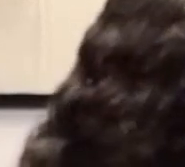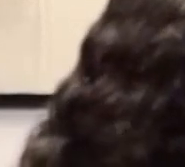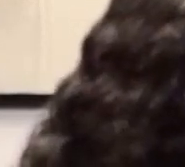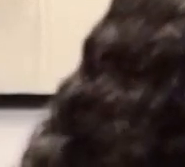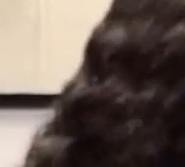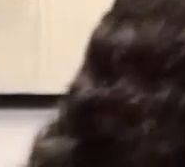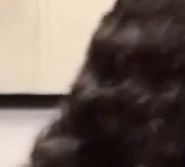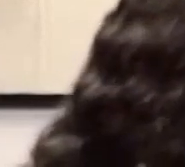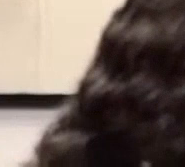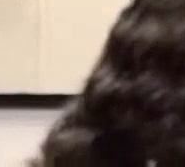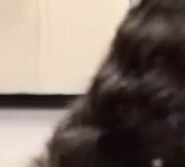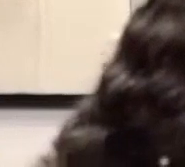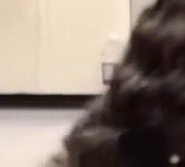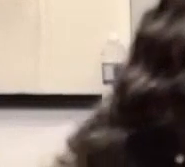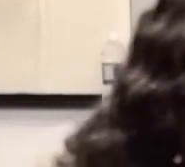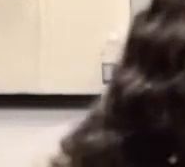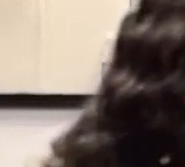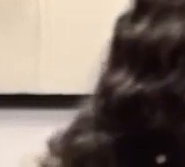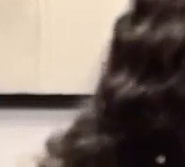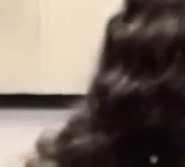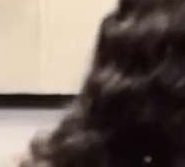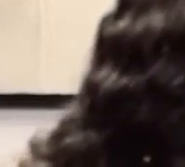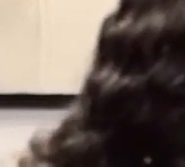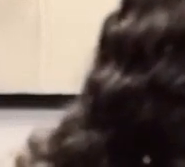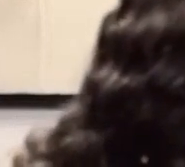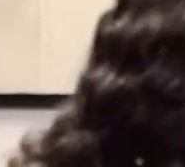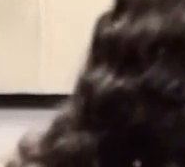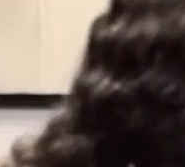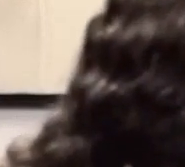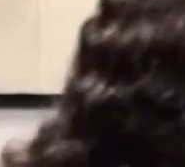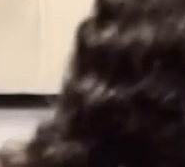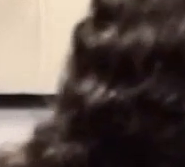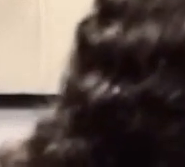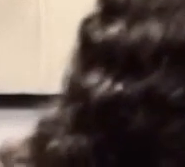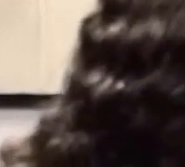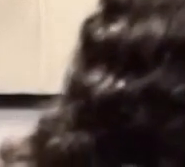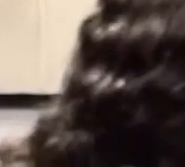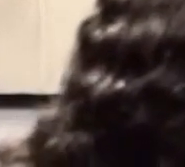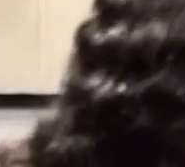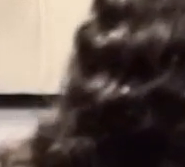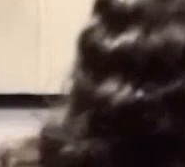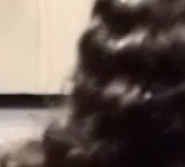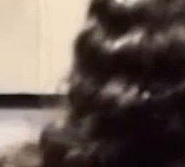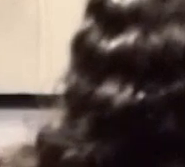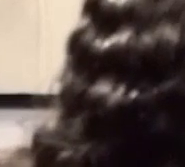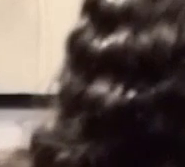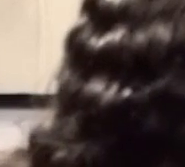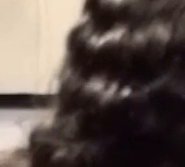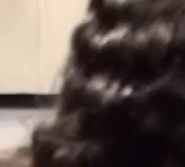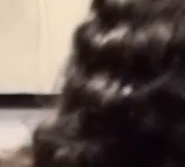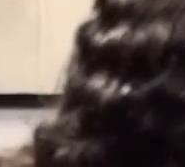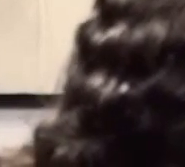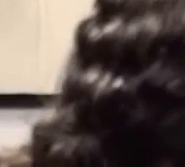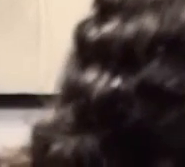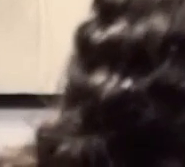preferences. And the Global Fund and many partners have been working very hard on diversity of choice and self-testing over